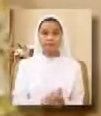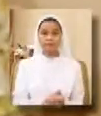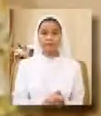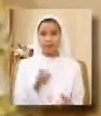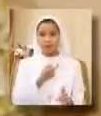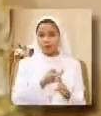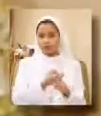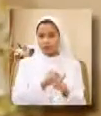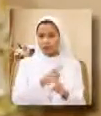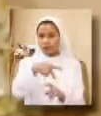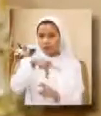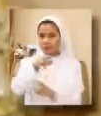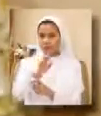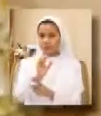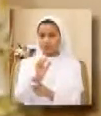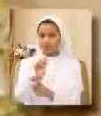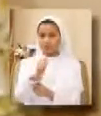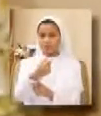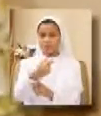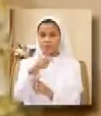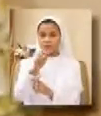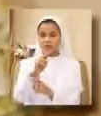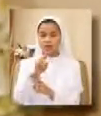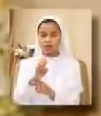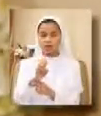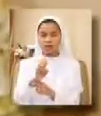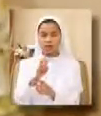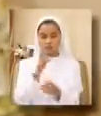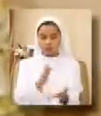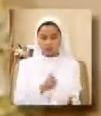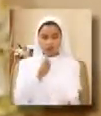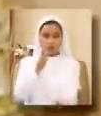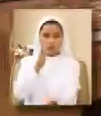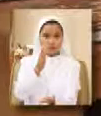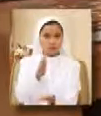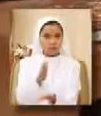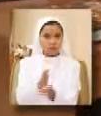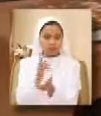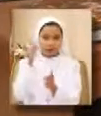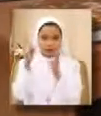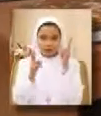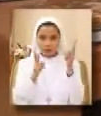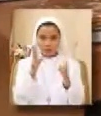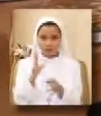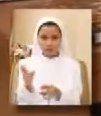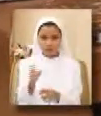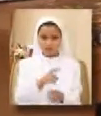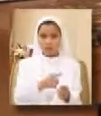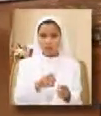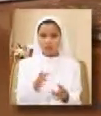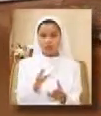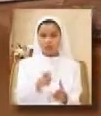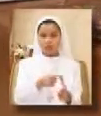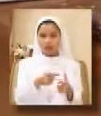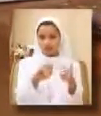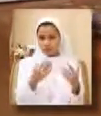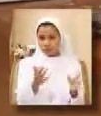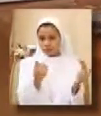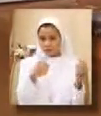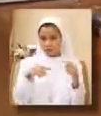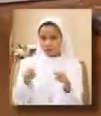Infant Jesus of Prague. And then from there, tutuloy na kami sa Rome. For this big event. So you're together with ilang